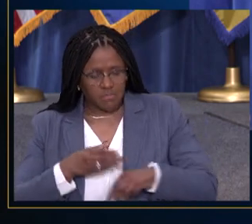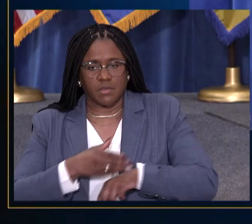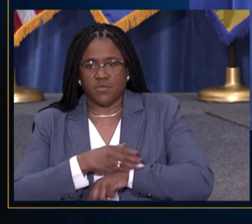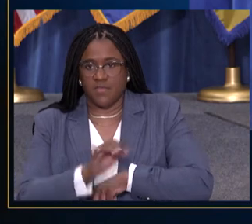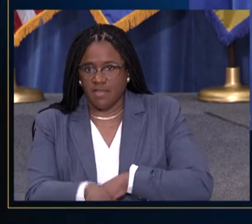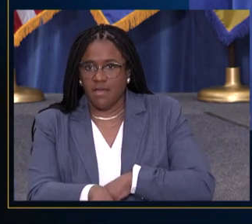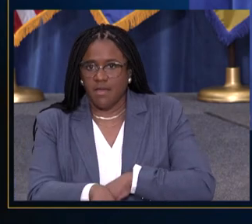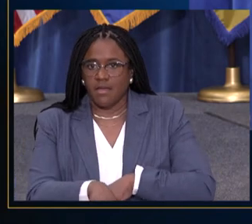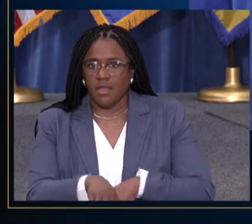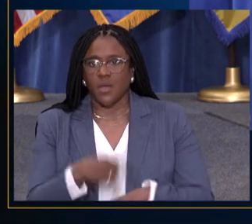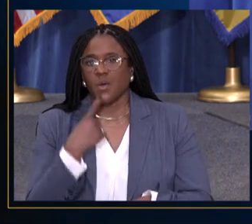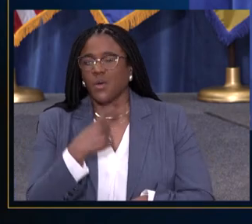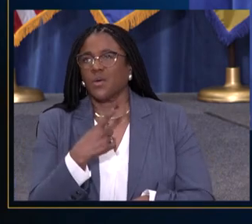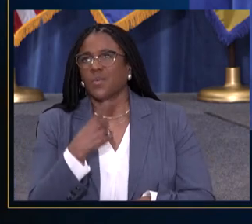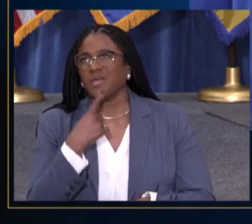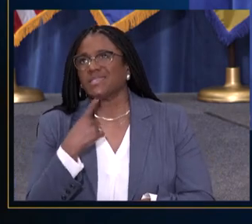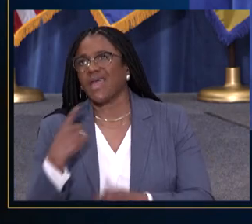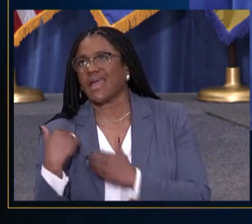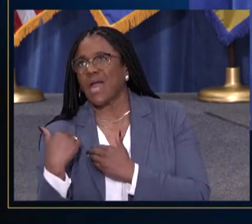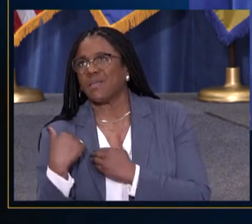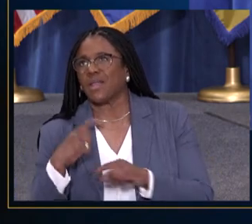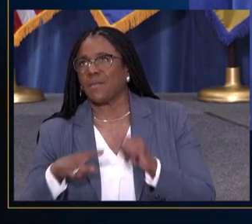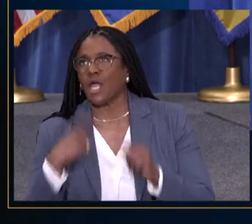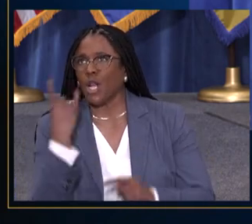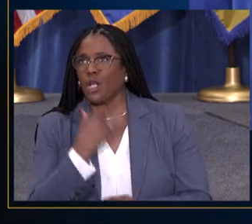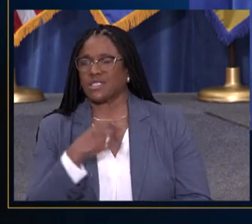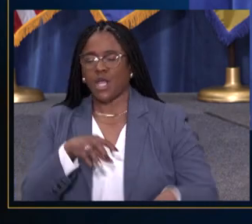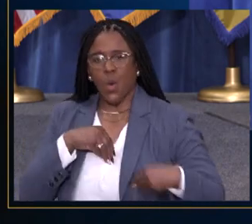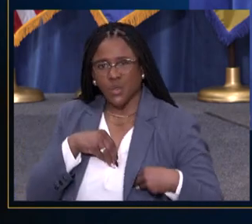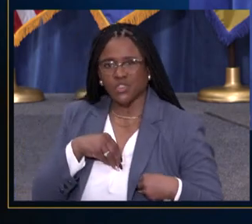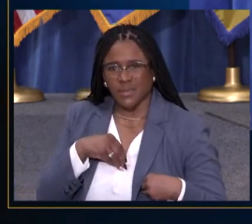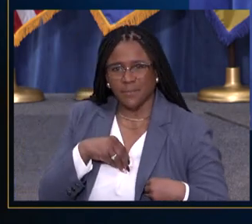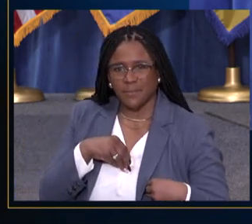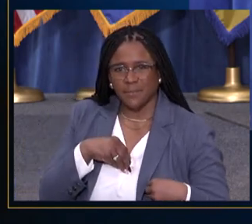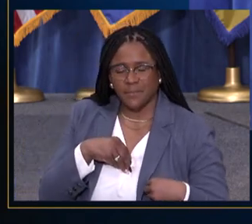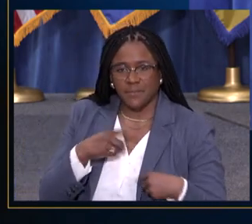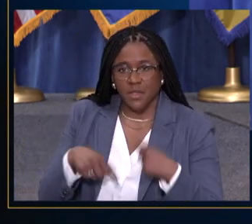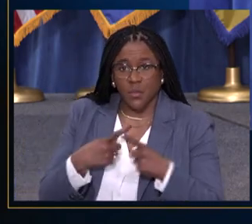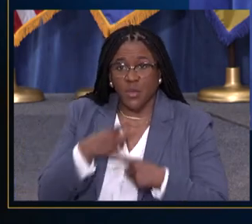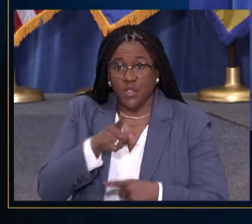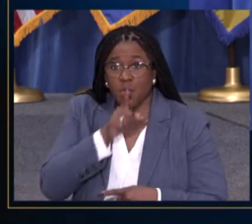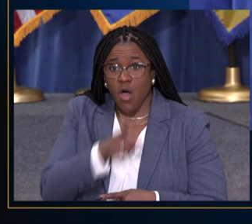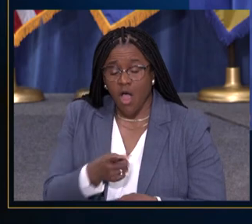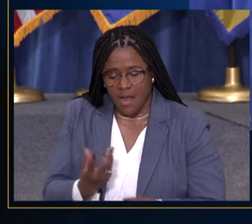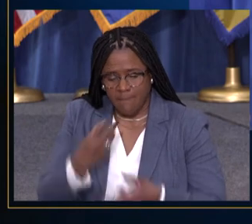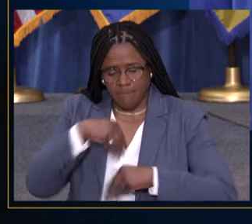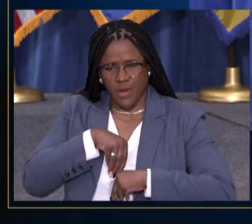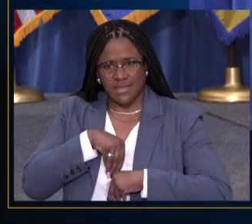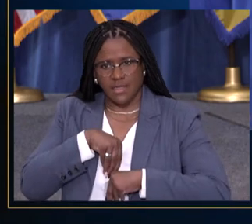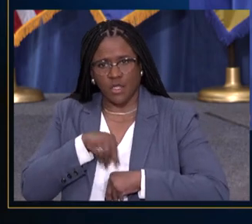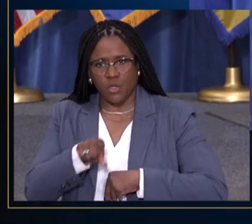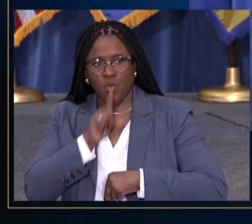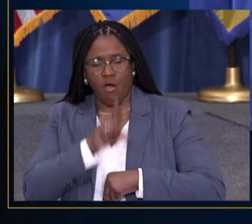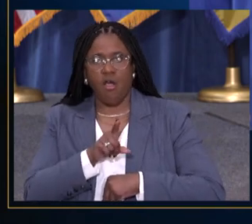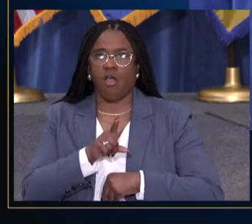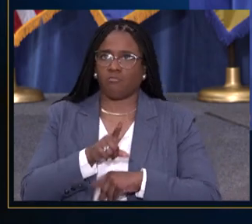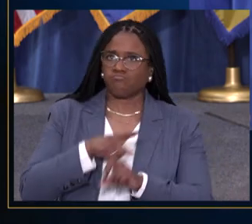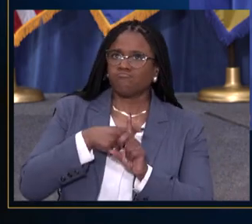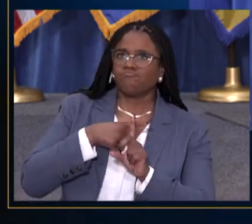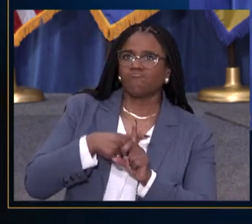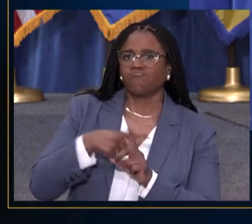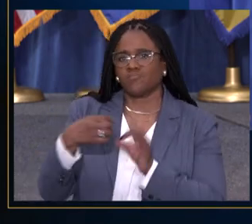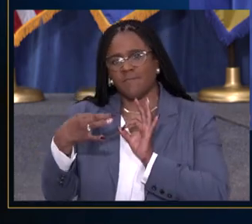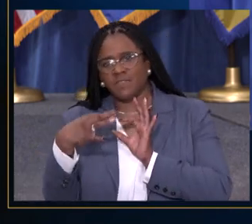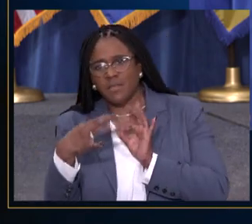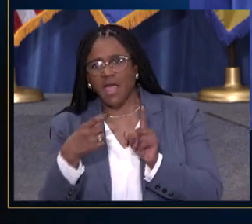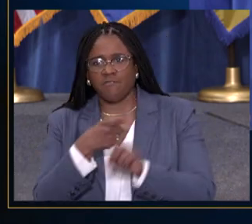Not just, we say accountability, but it looks like ownership. So when you are embracing, when you are getting these positive feedback